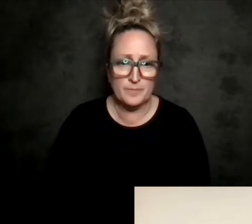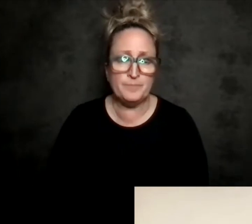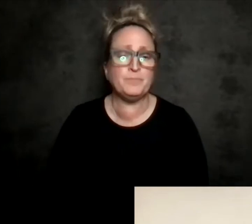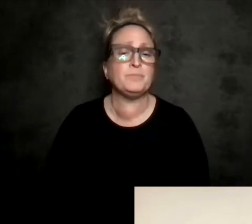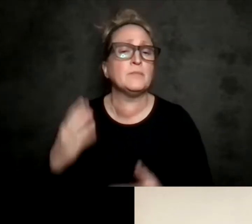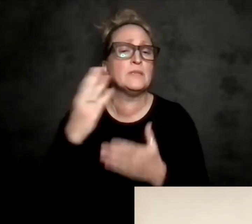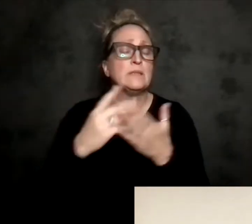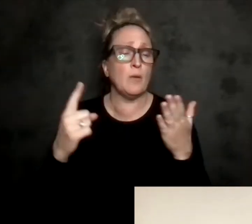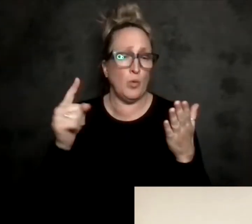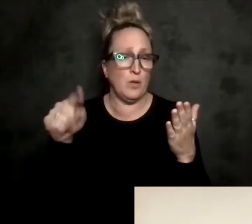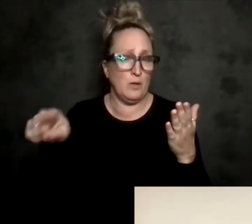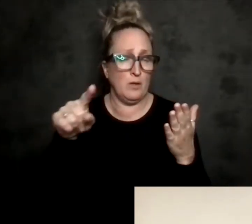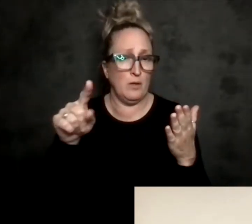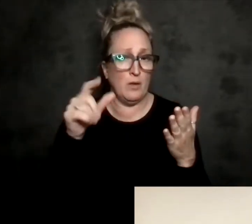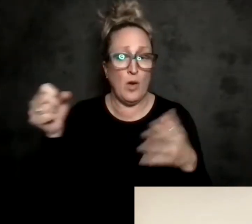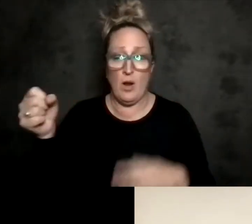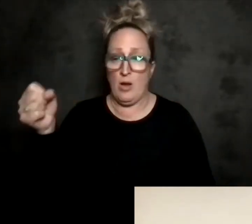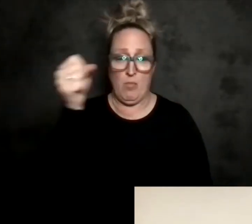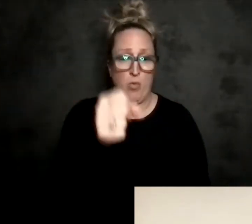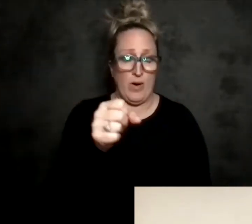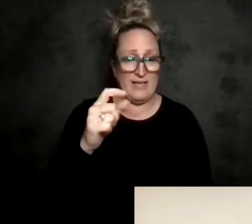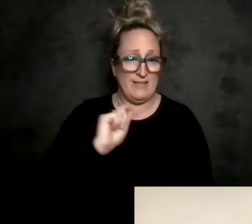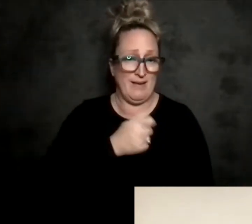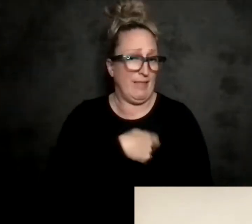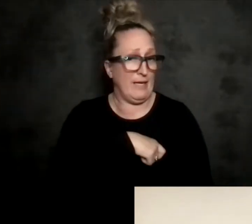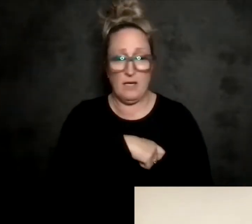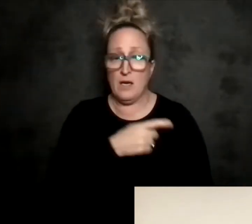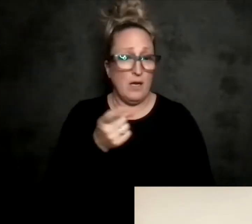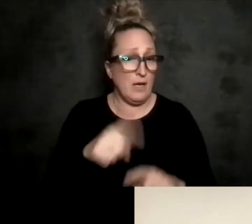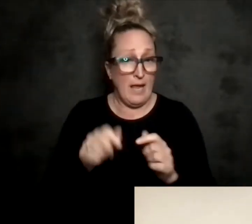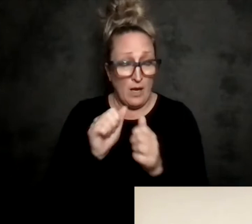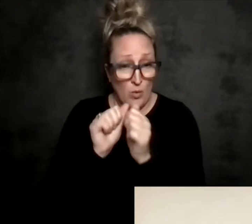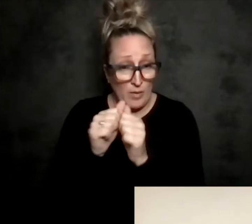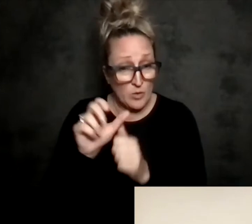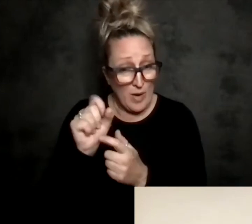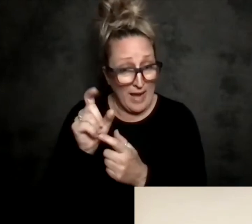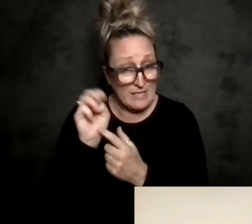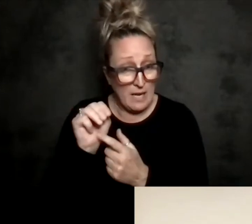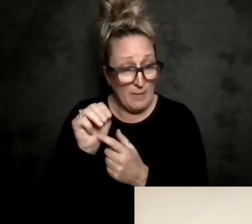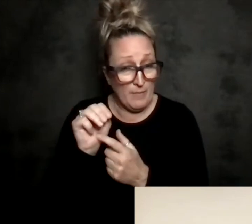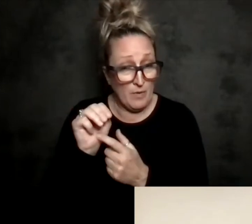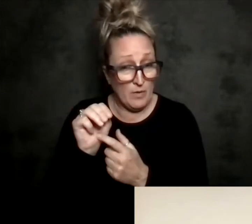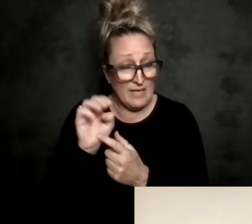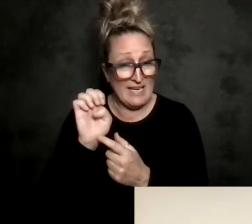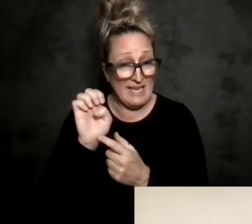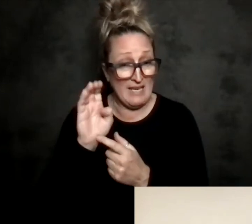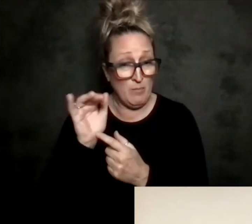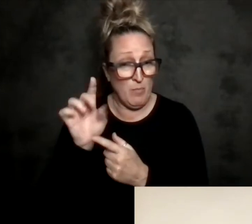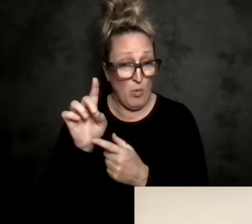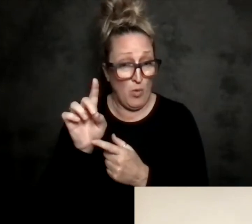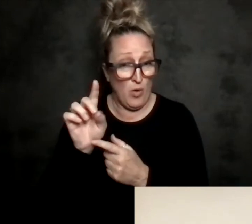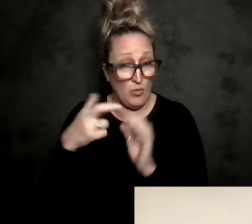Someone who was an appointed delegate can no longer run to be an ADEM e-board rep. Is that